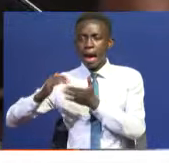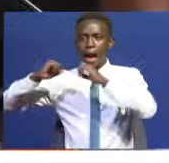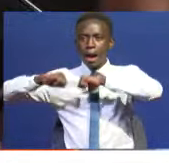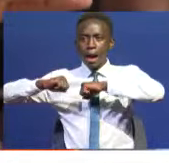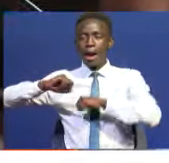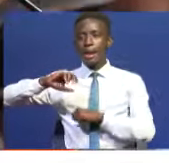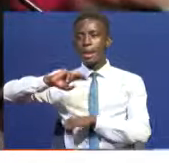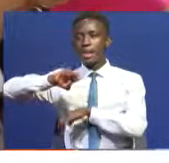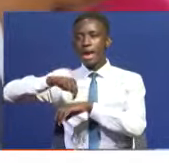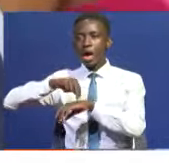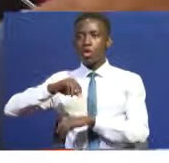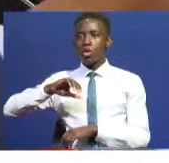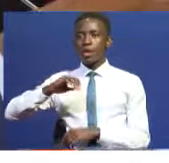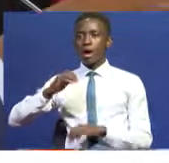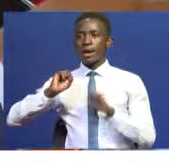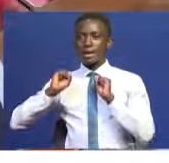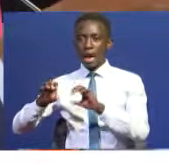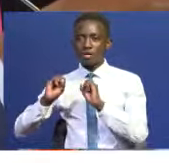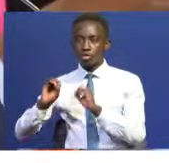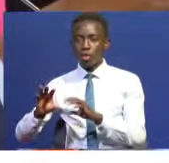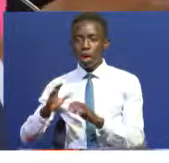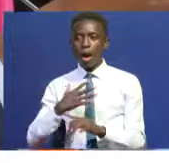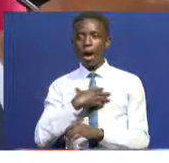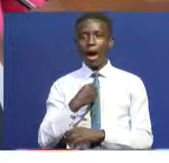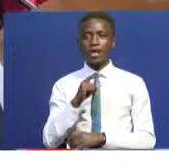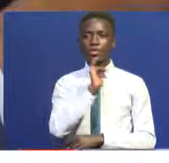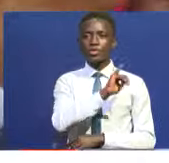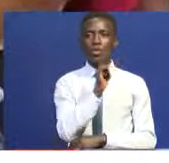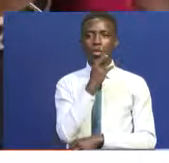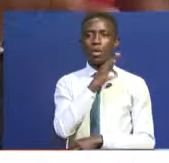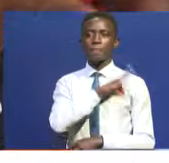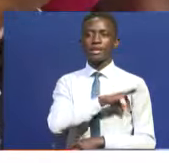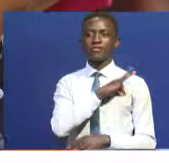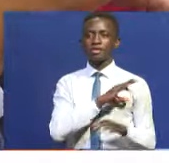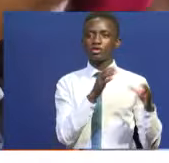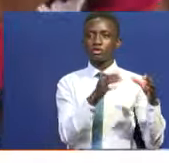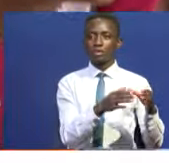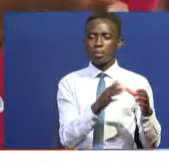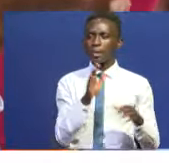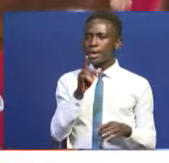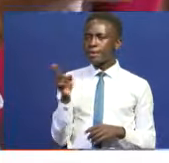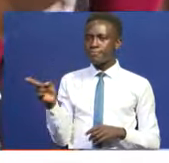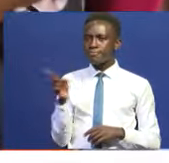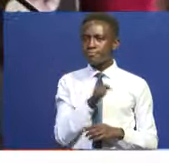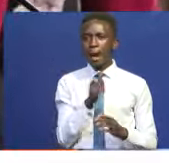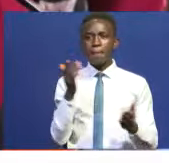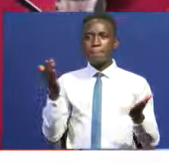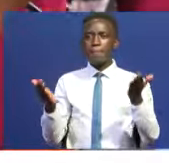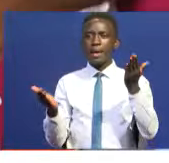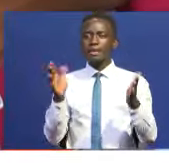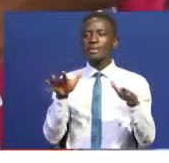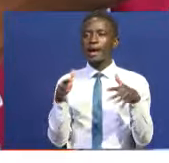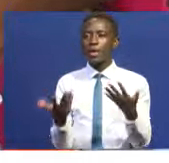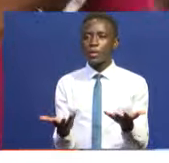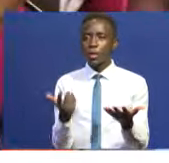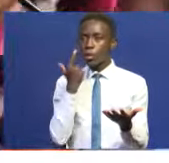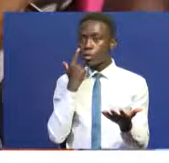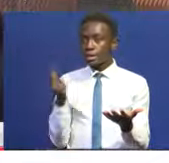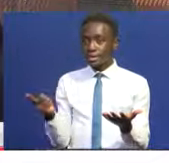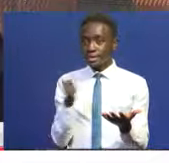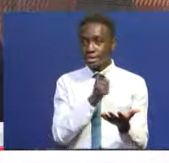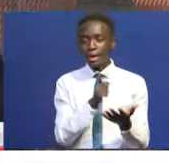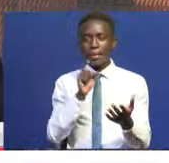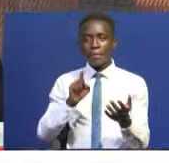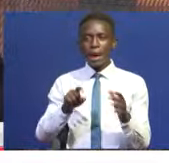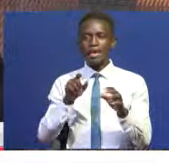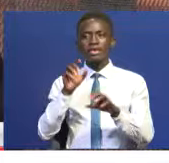Council and the beneficiaries. How are you able to standardize that? Because you see, it's a negotiation process. You